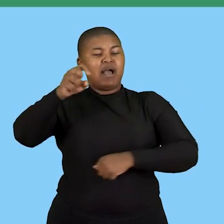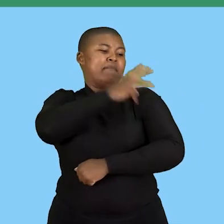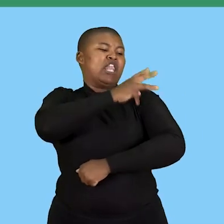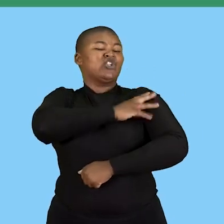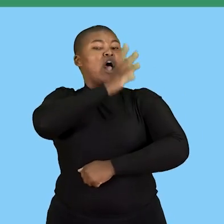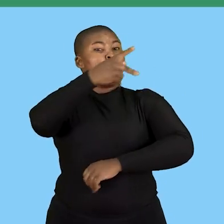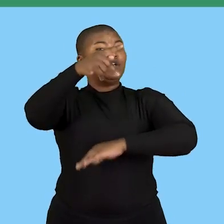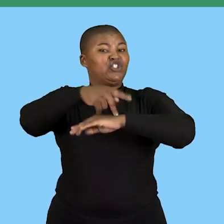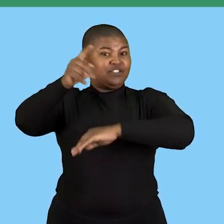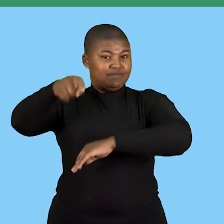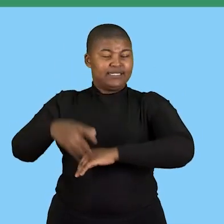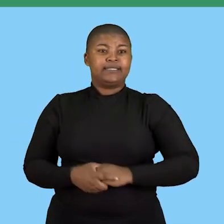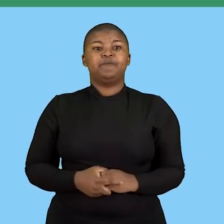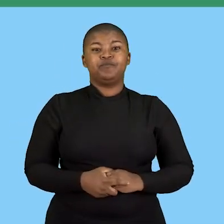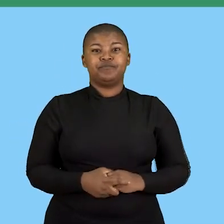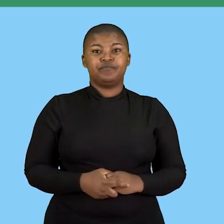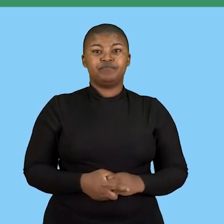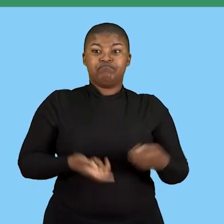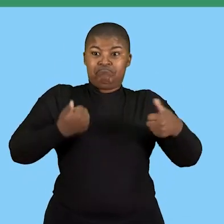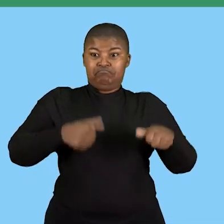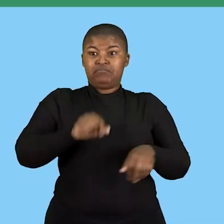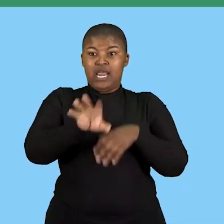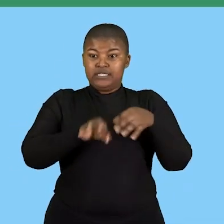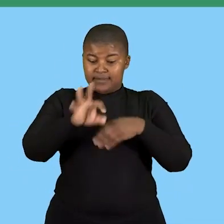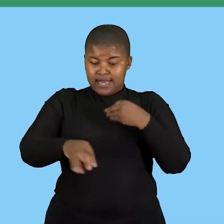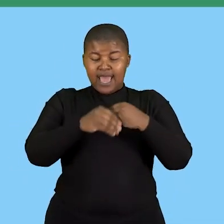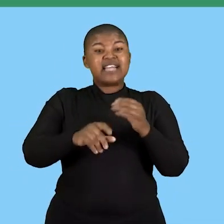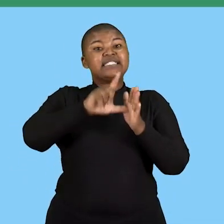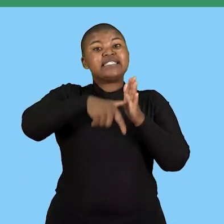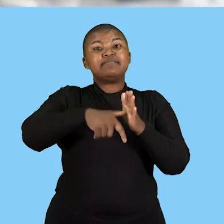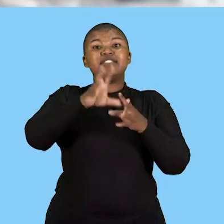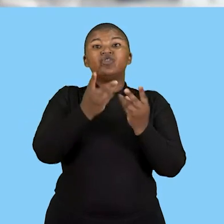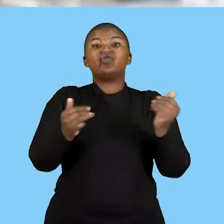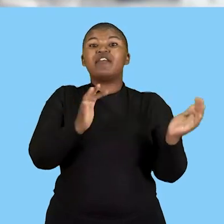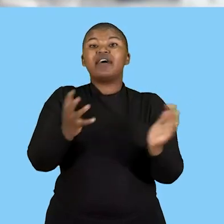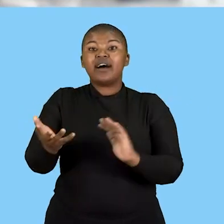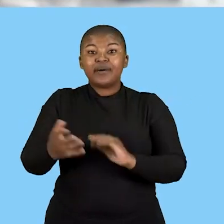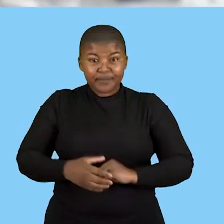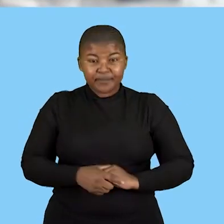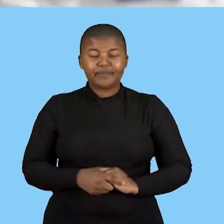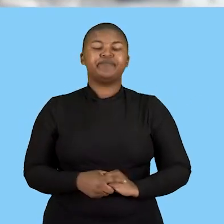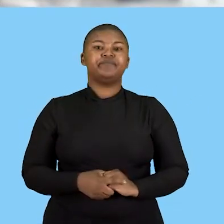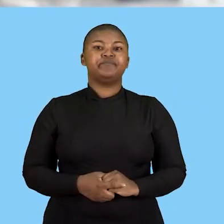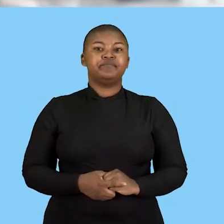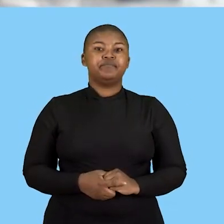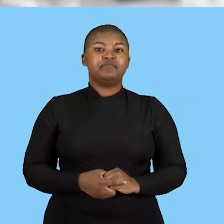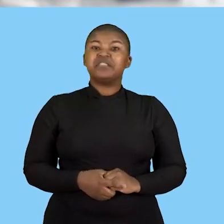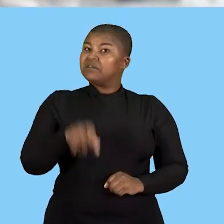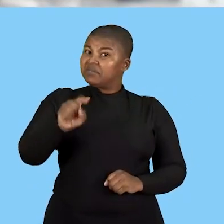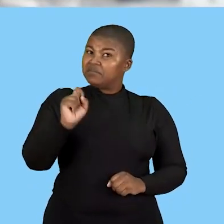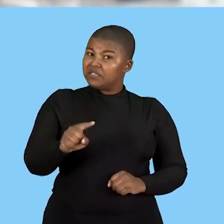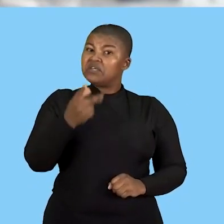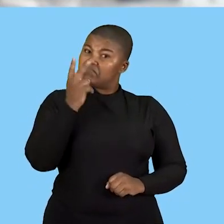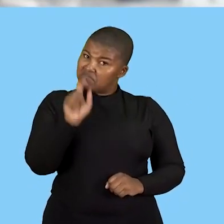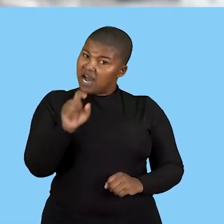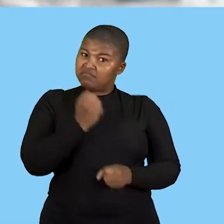in managerial position. That is one. Now, you also explain to them, how do you deal with disability? This is how